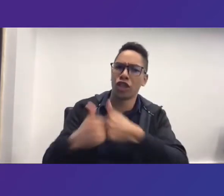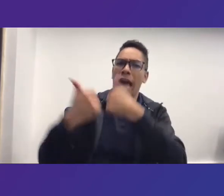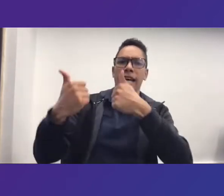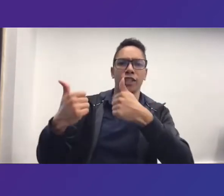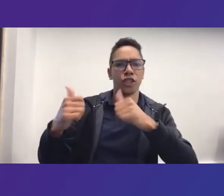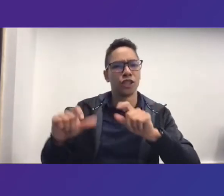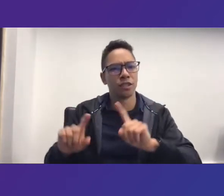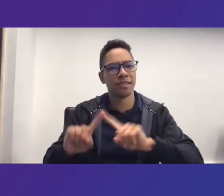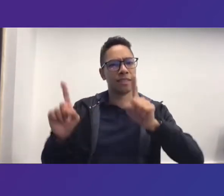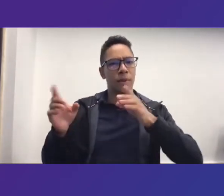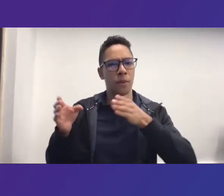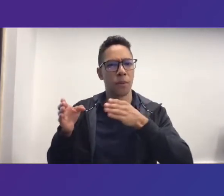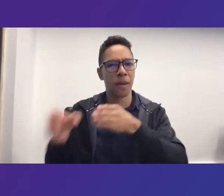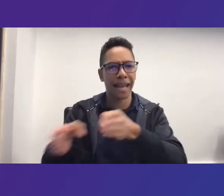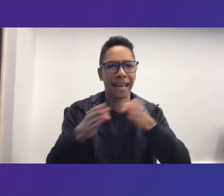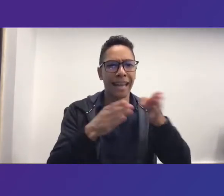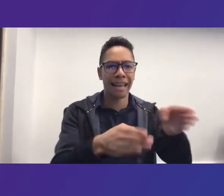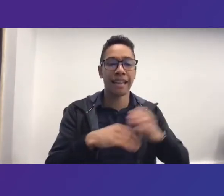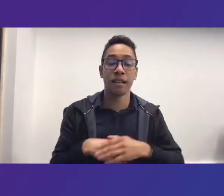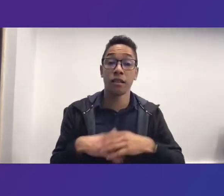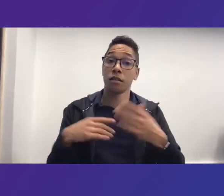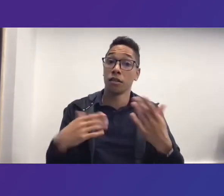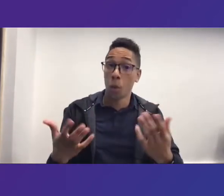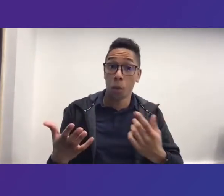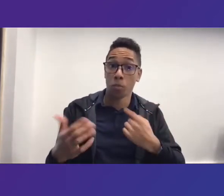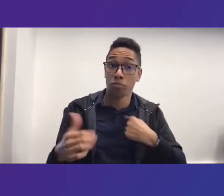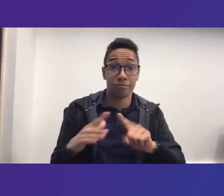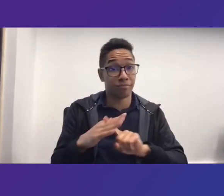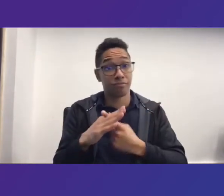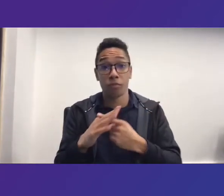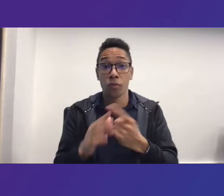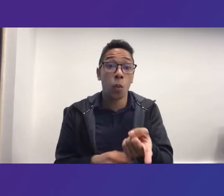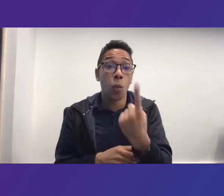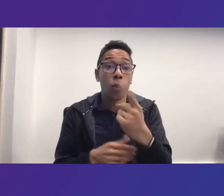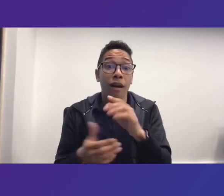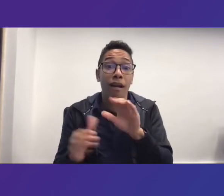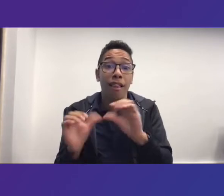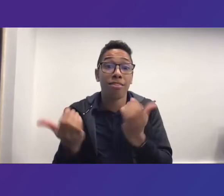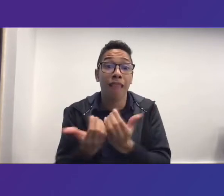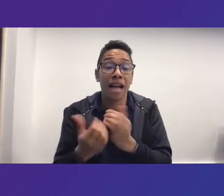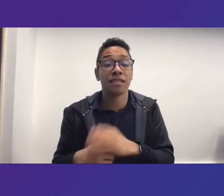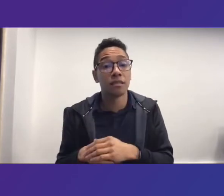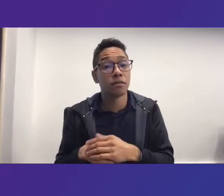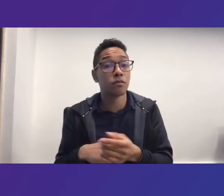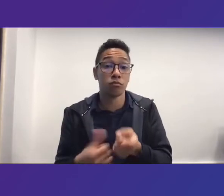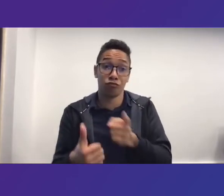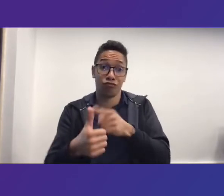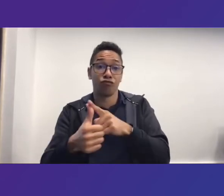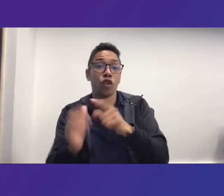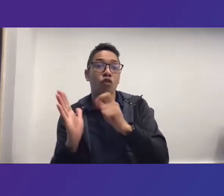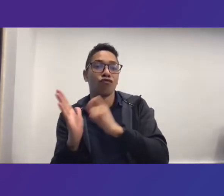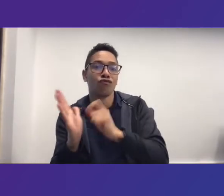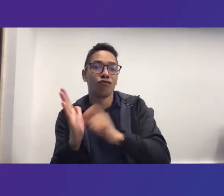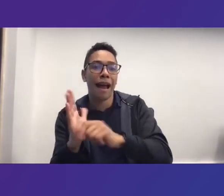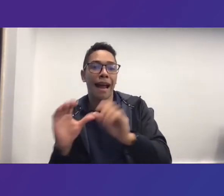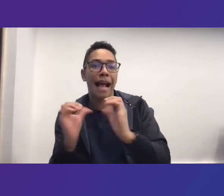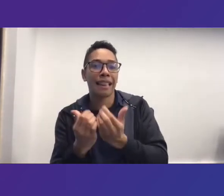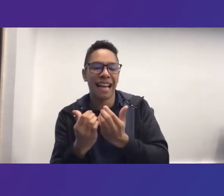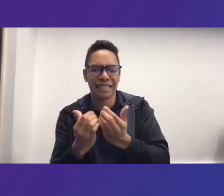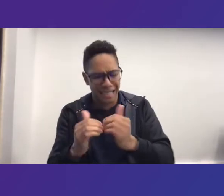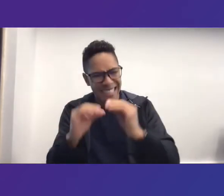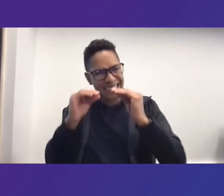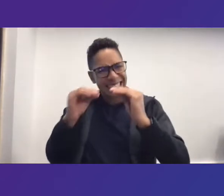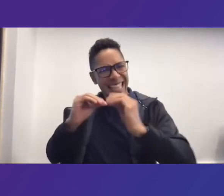ways. So I started with one class. I started with a writing class, how to write a paper, because it had been a long time since I had been in